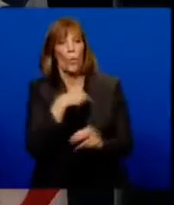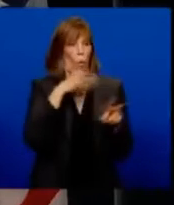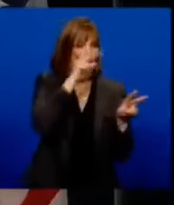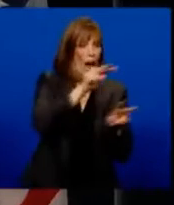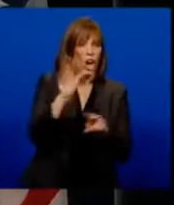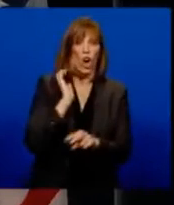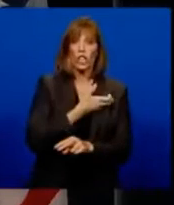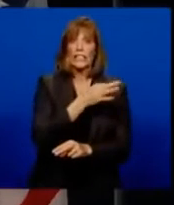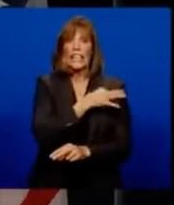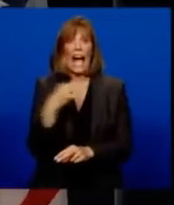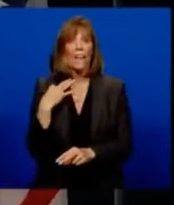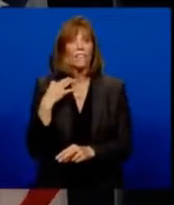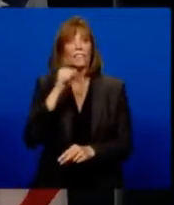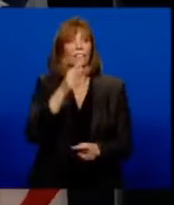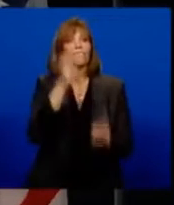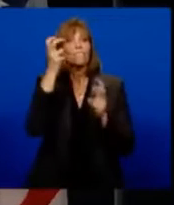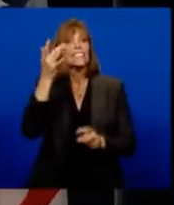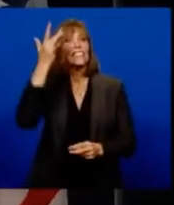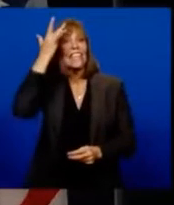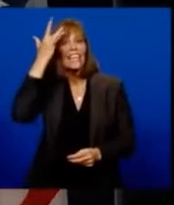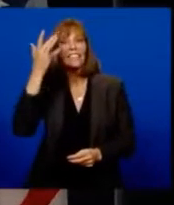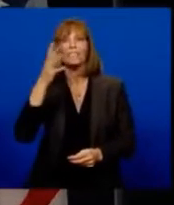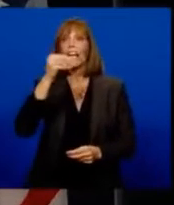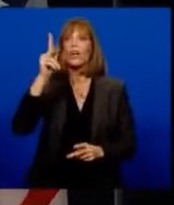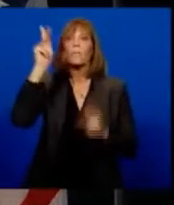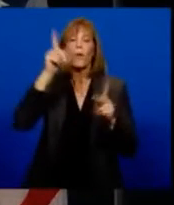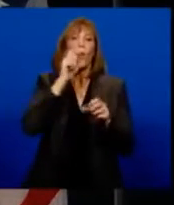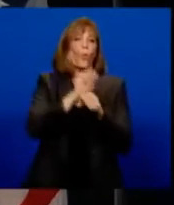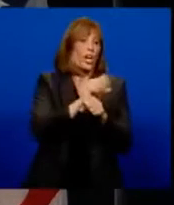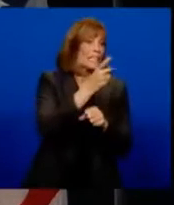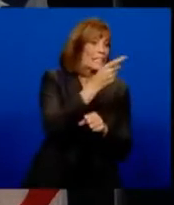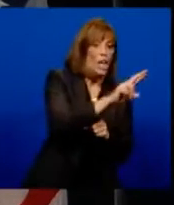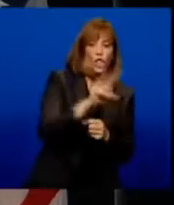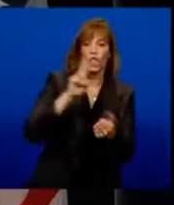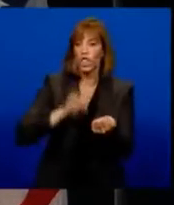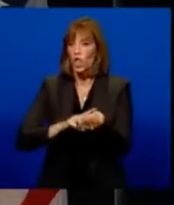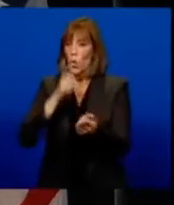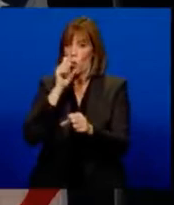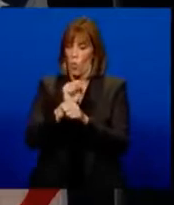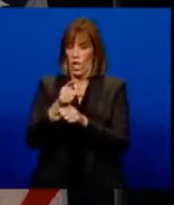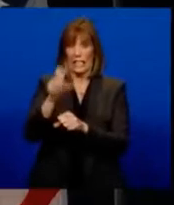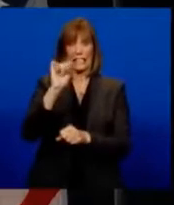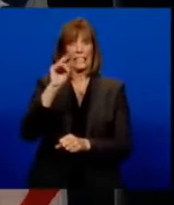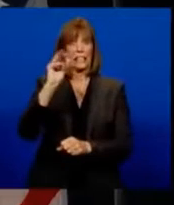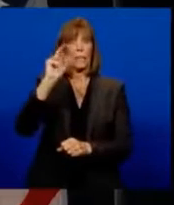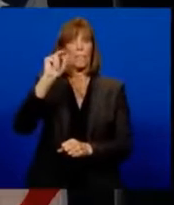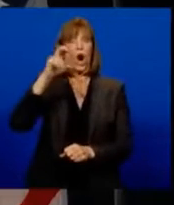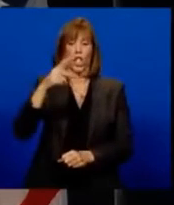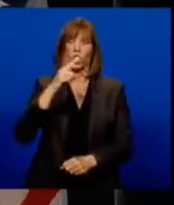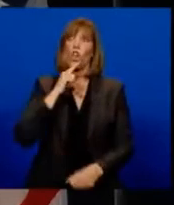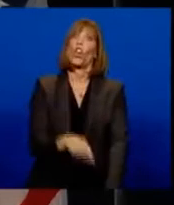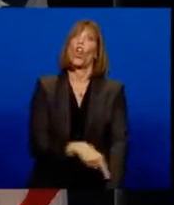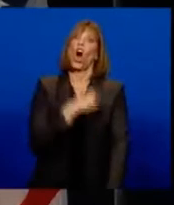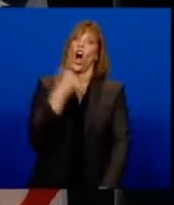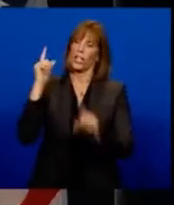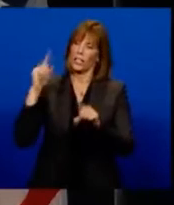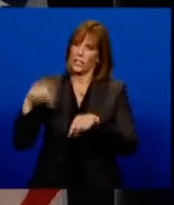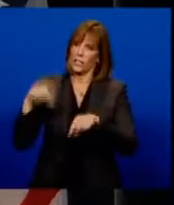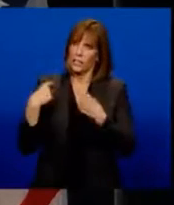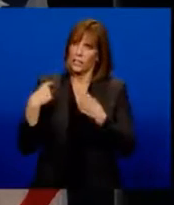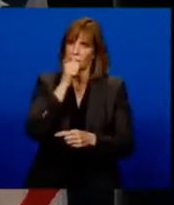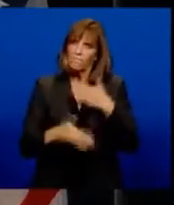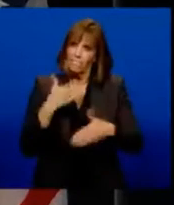closely. Those healthcare professionals have been on the front line since March, and it's been a long 7 months, so they're managing